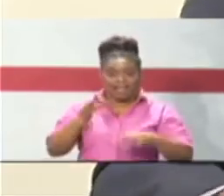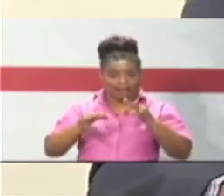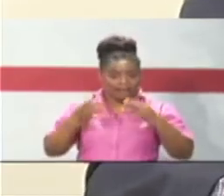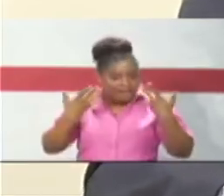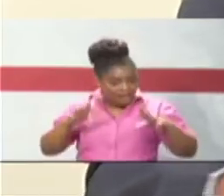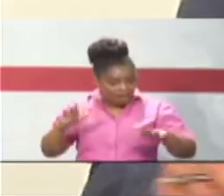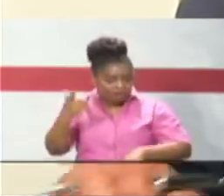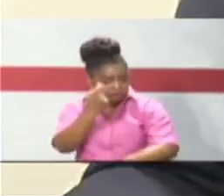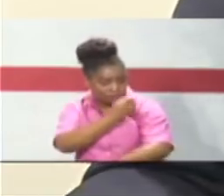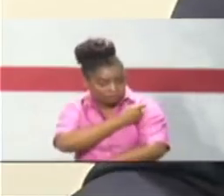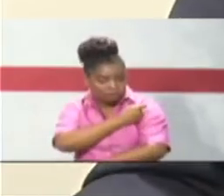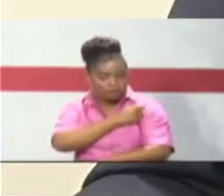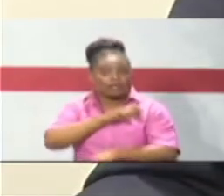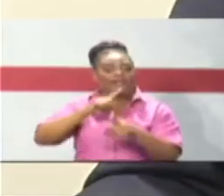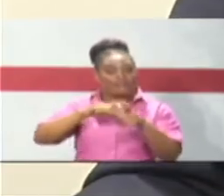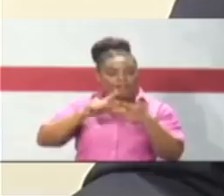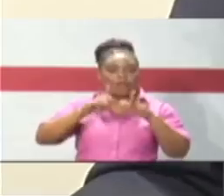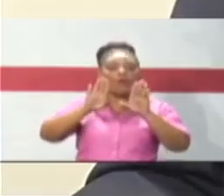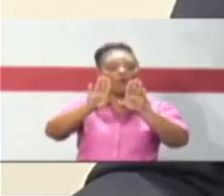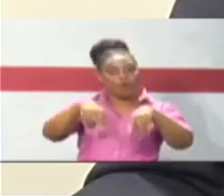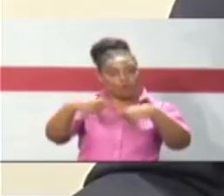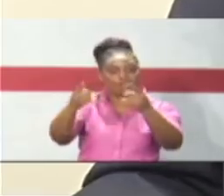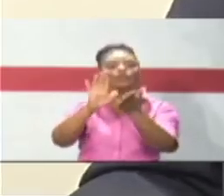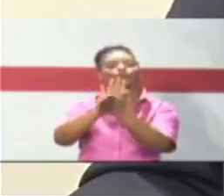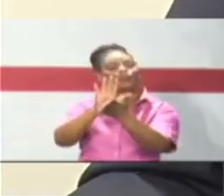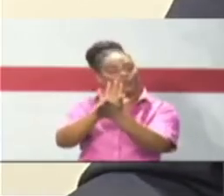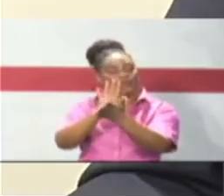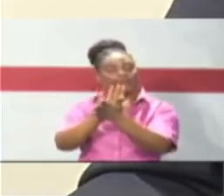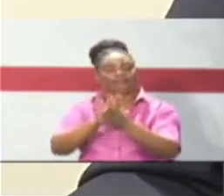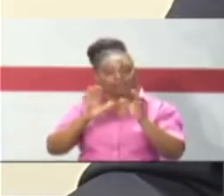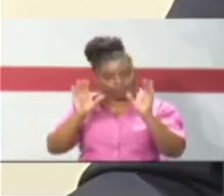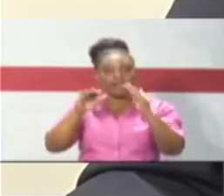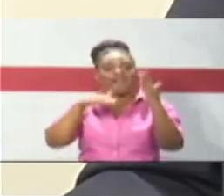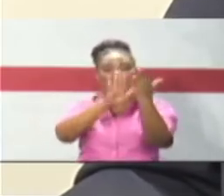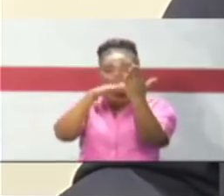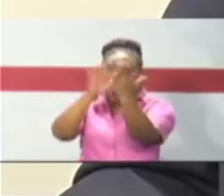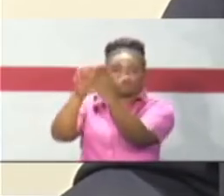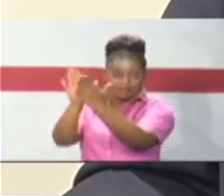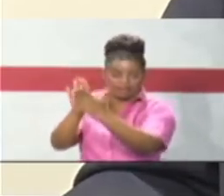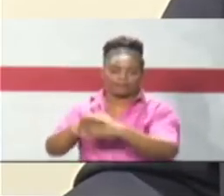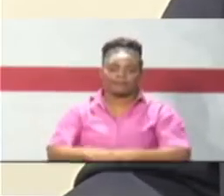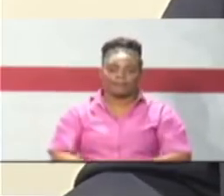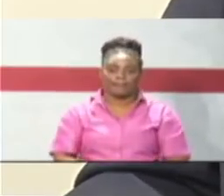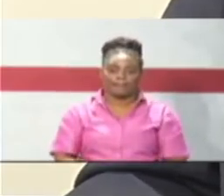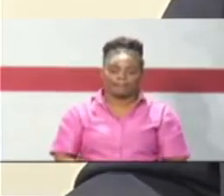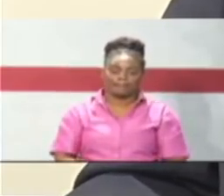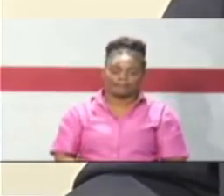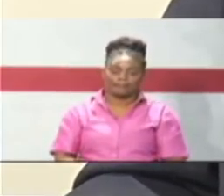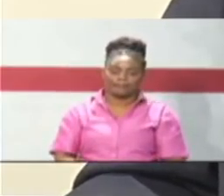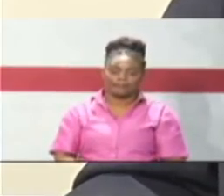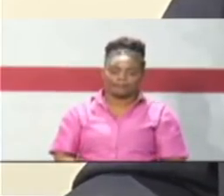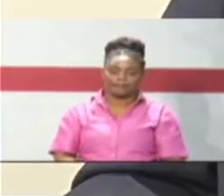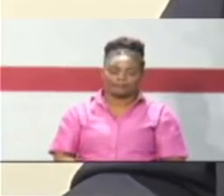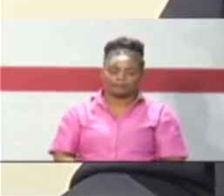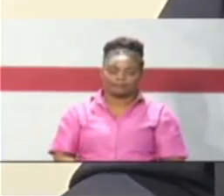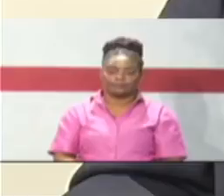vaccinated, you will get into your physical classroom setting. What has been